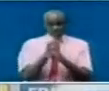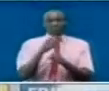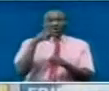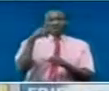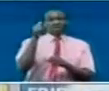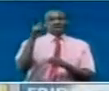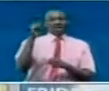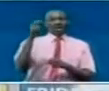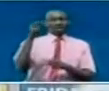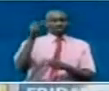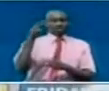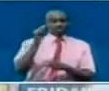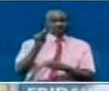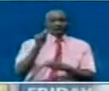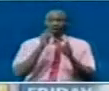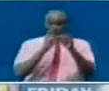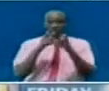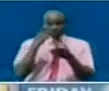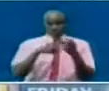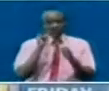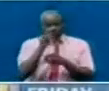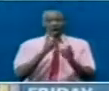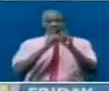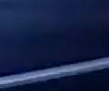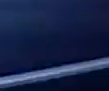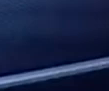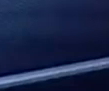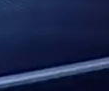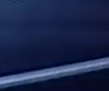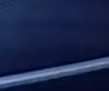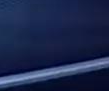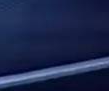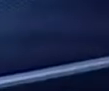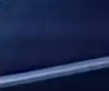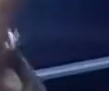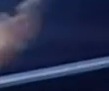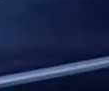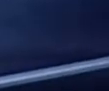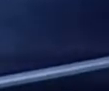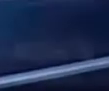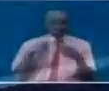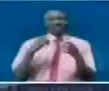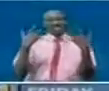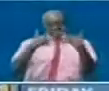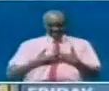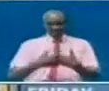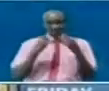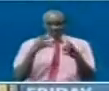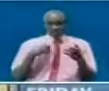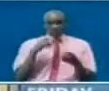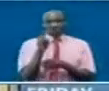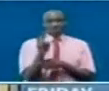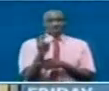Awards. We definitely saw an award that had improved in the quality of the show. It was something more engaging. I mean, we've had